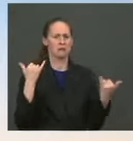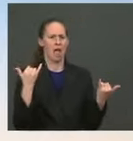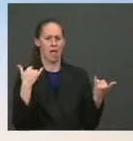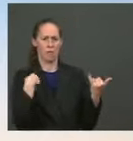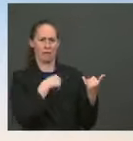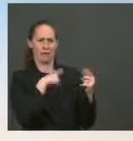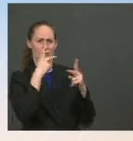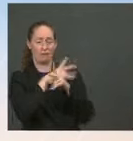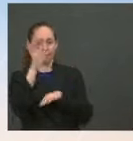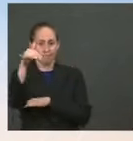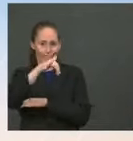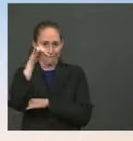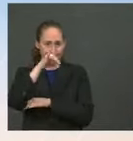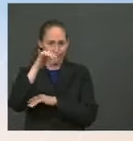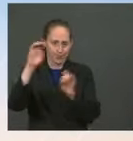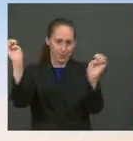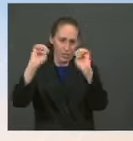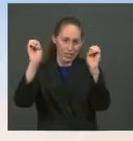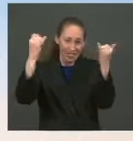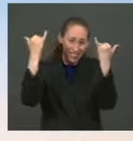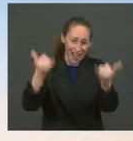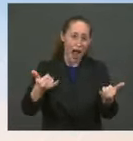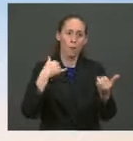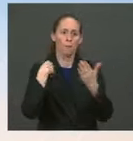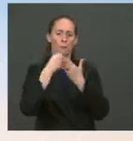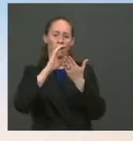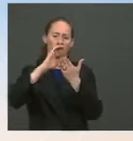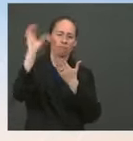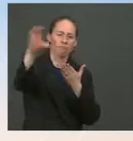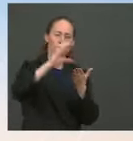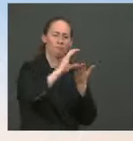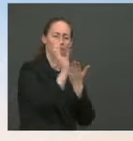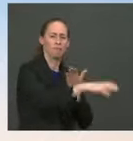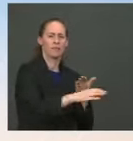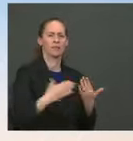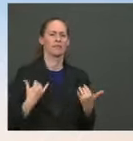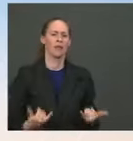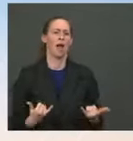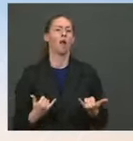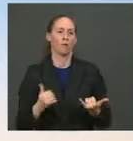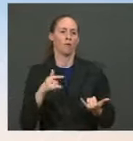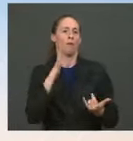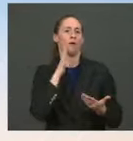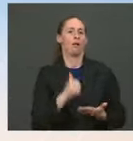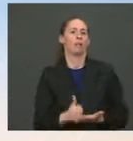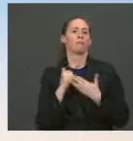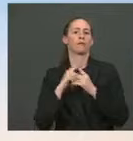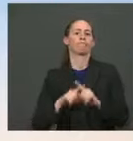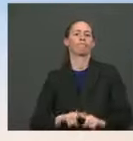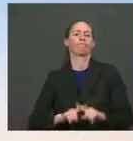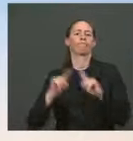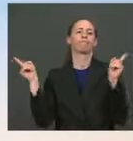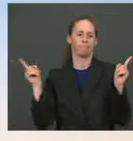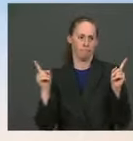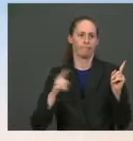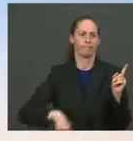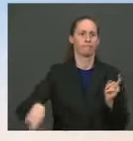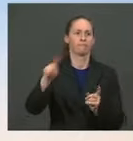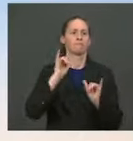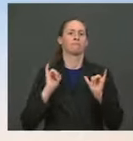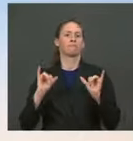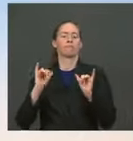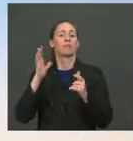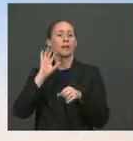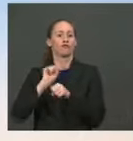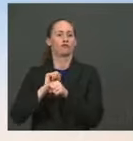need where these investments will make the big differences in the daily lives of families and create jobs. So we'll have more to share in the near